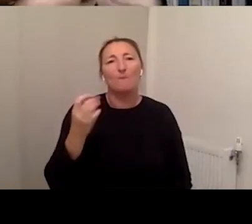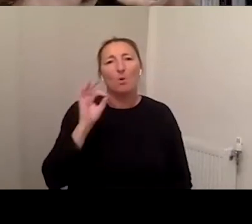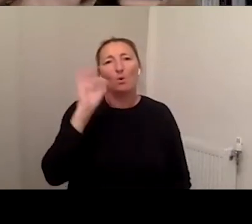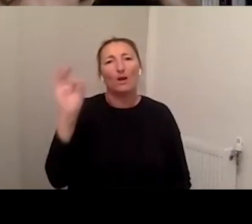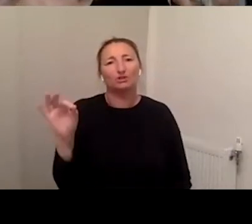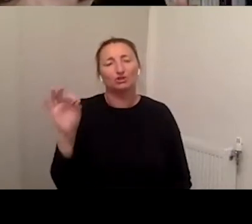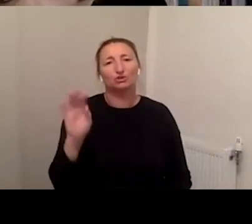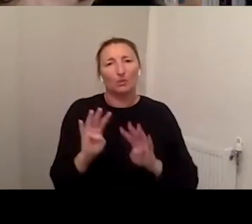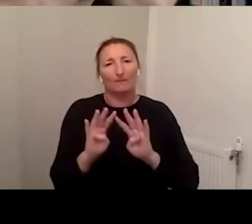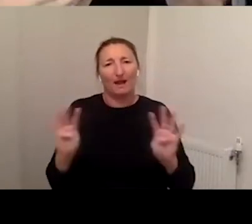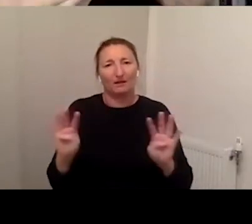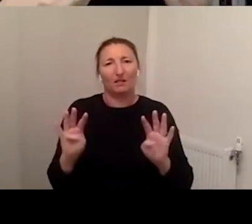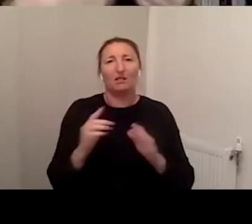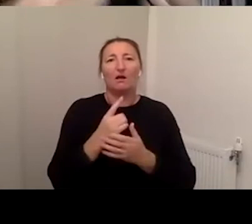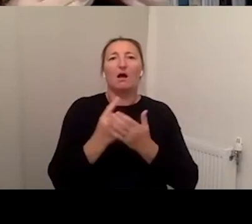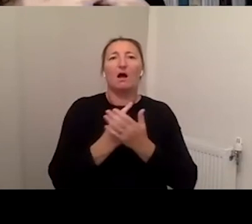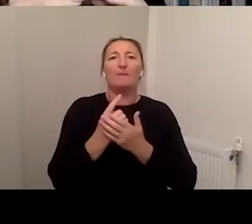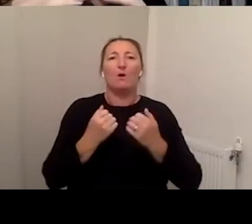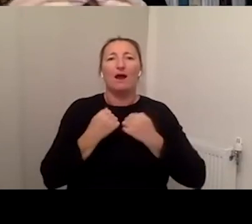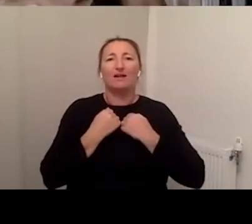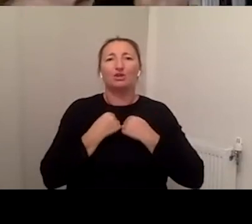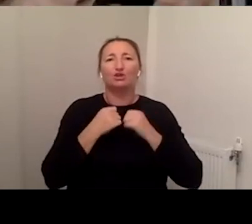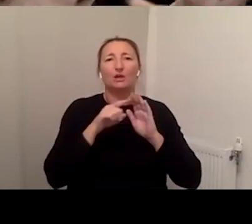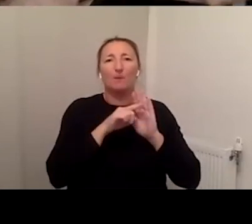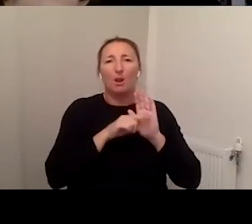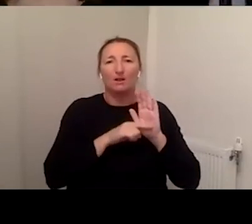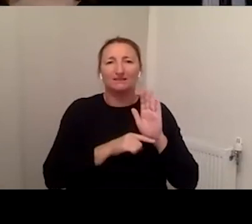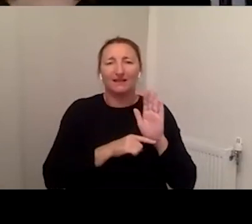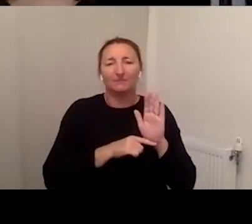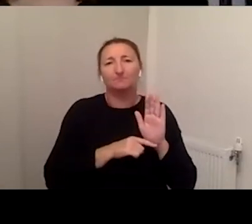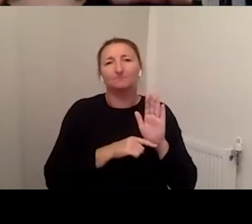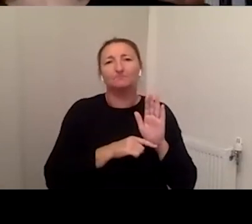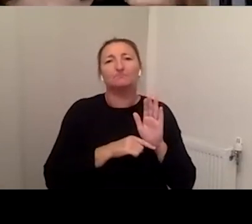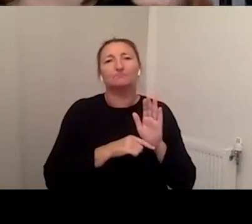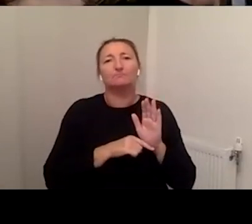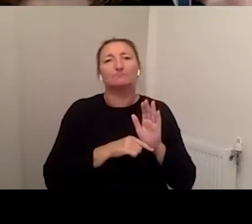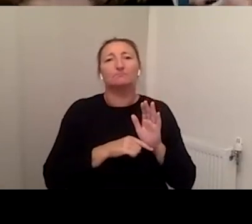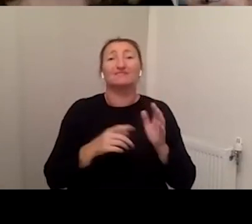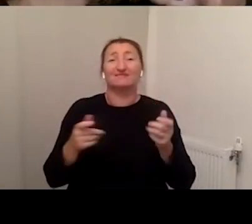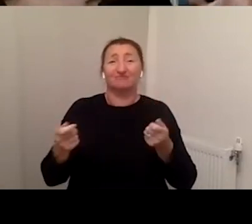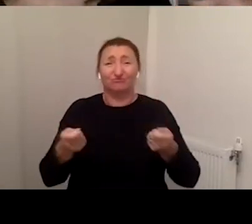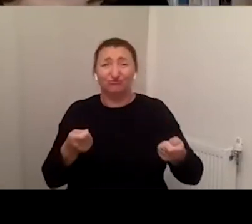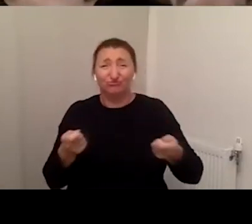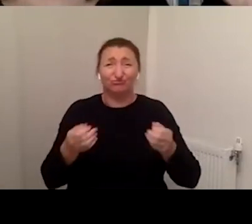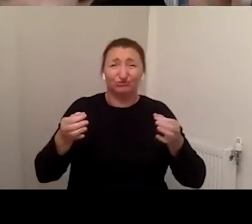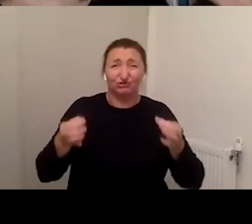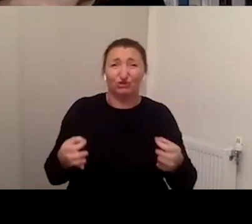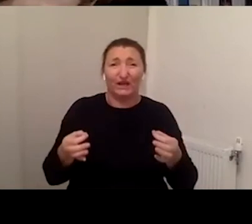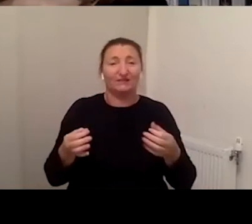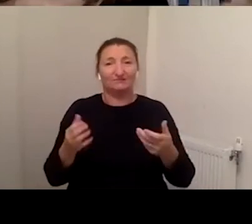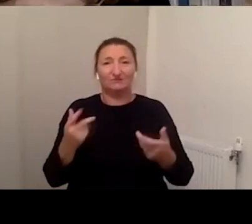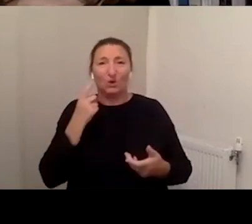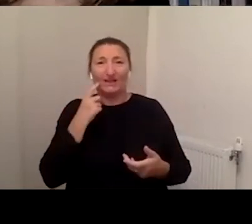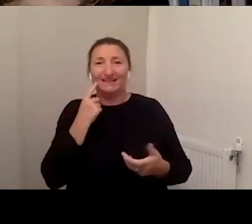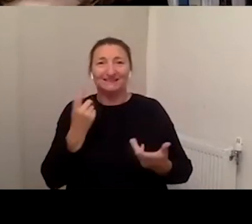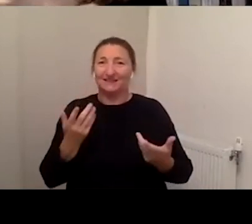about energy policy, kind of actually riffing a bit off what Timon was saying about how it's so regulated and it's not a free market that people can do what they want